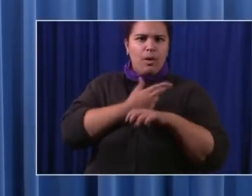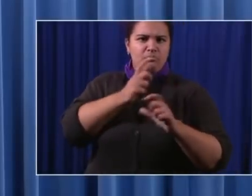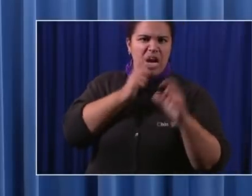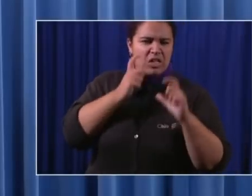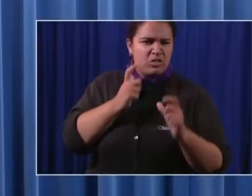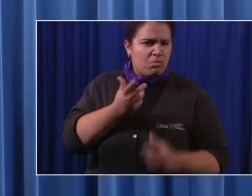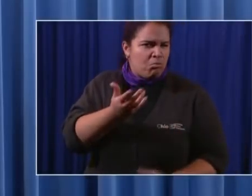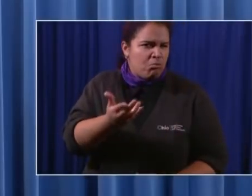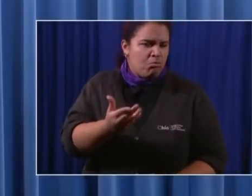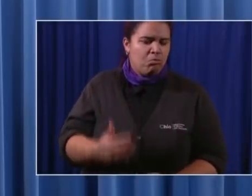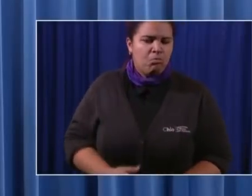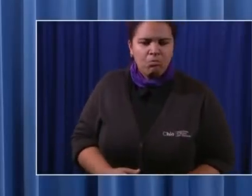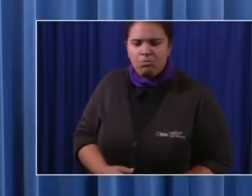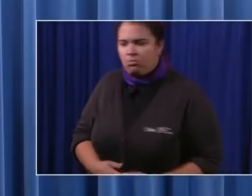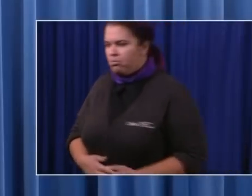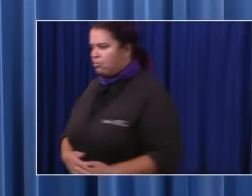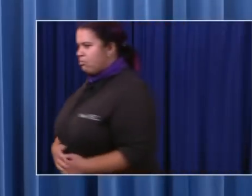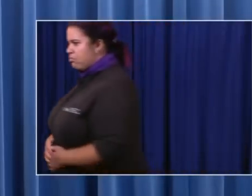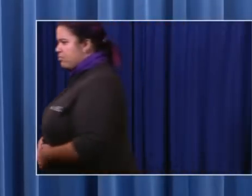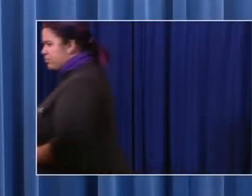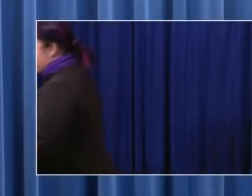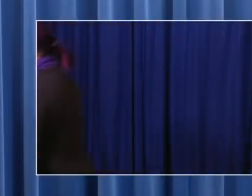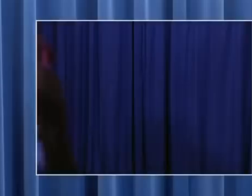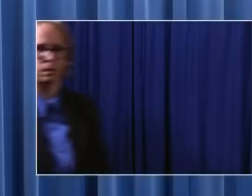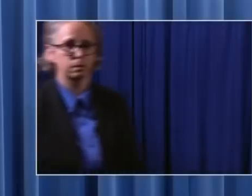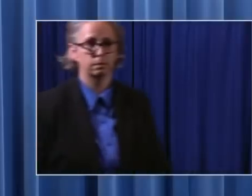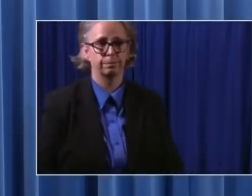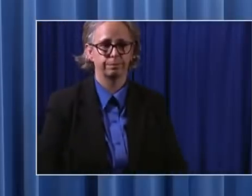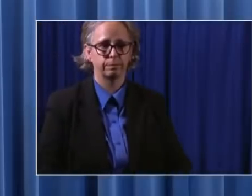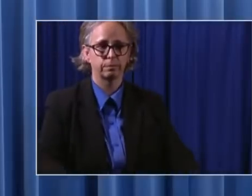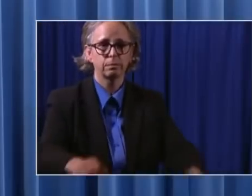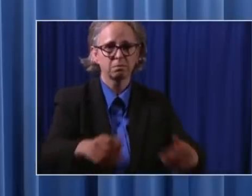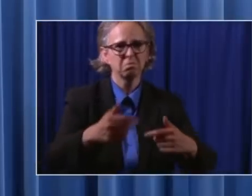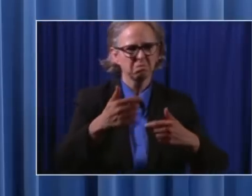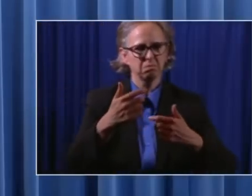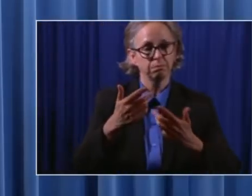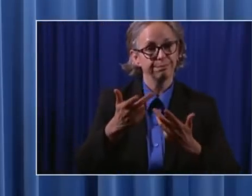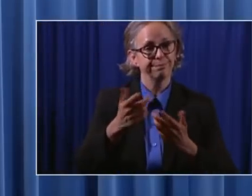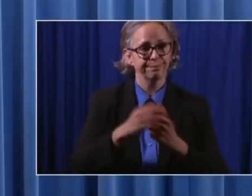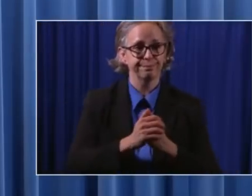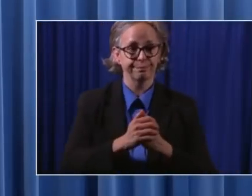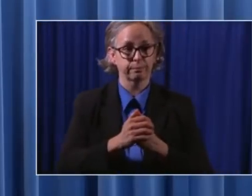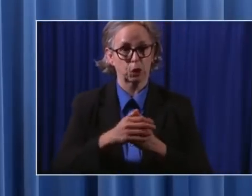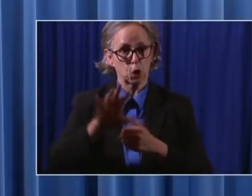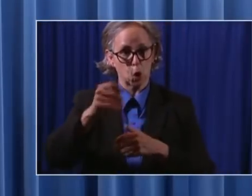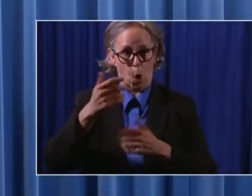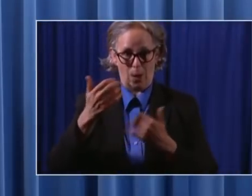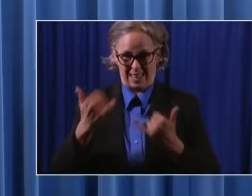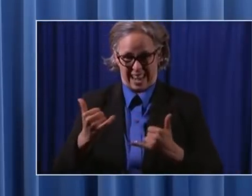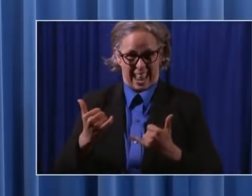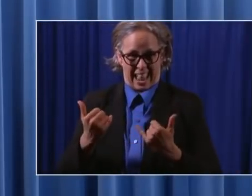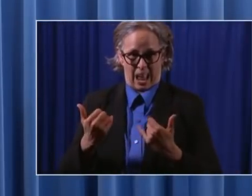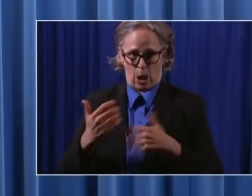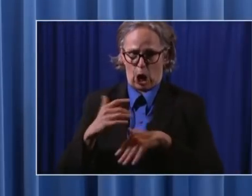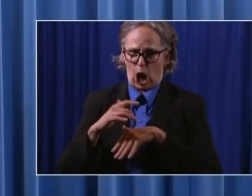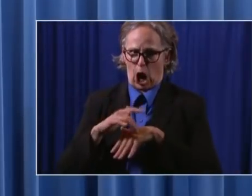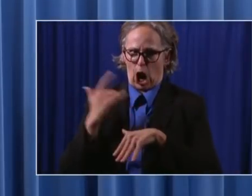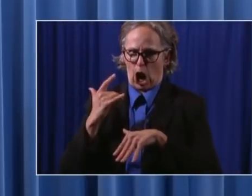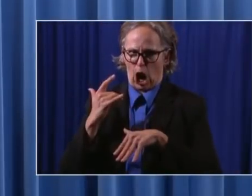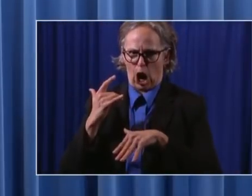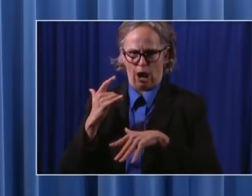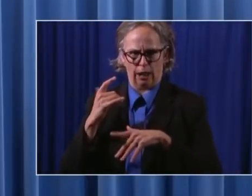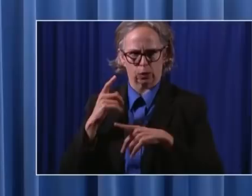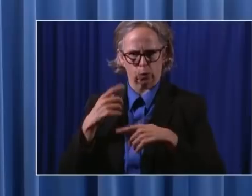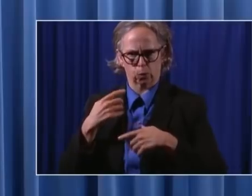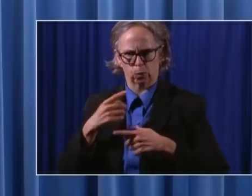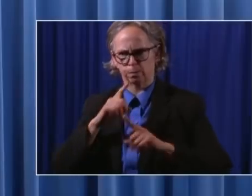Well, as you know, Randy, we were probably one of the first states to impose a mask order for business. So we did that